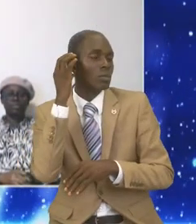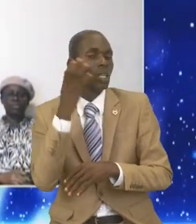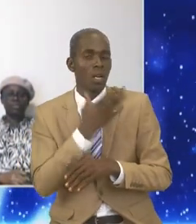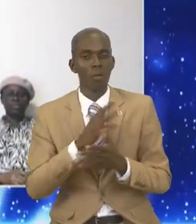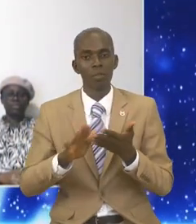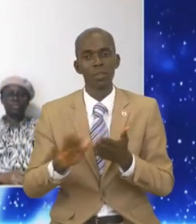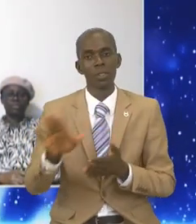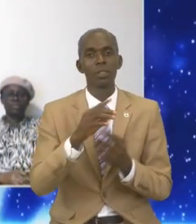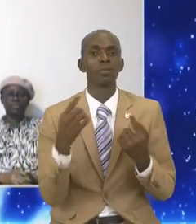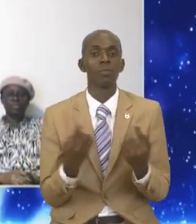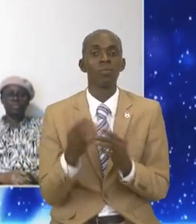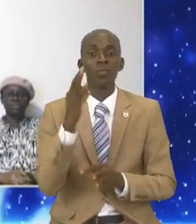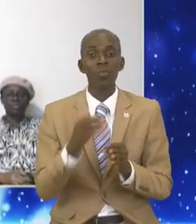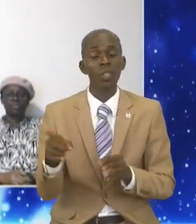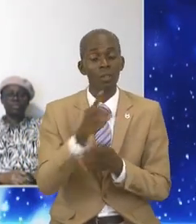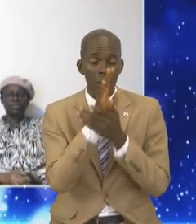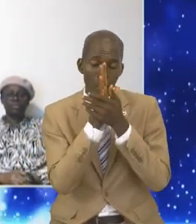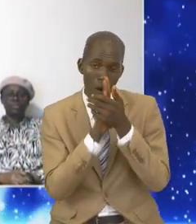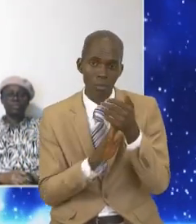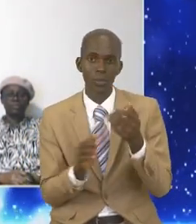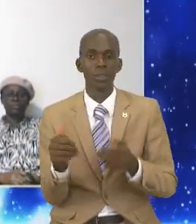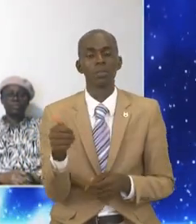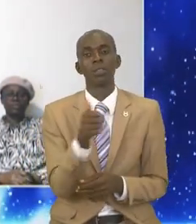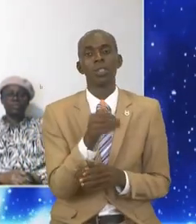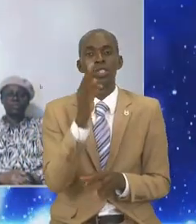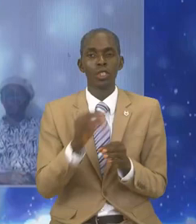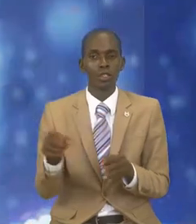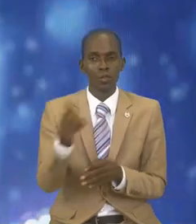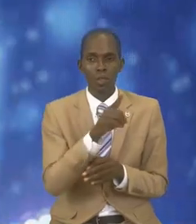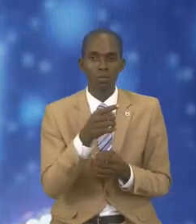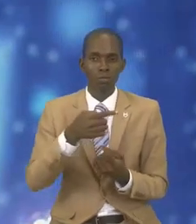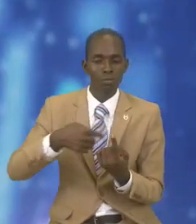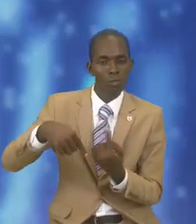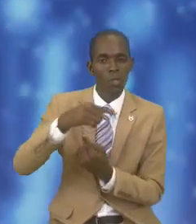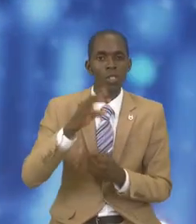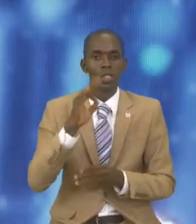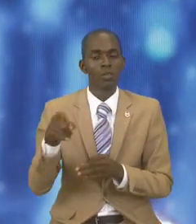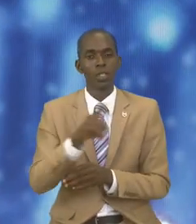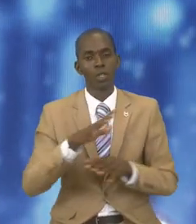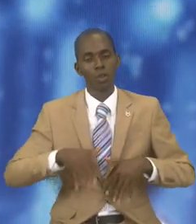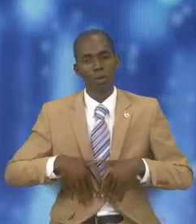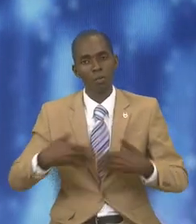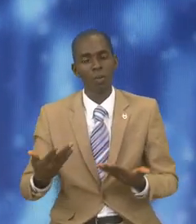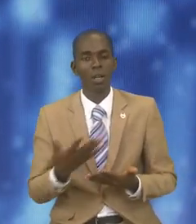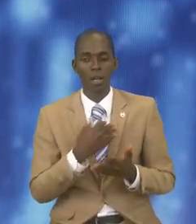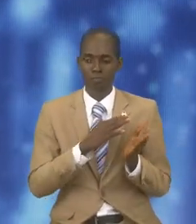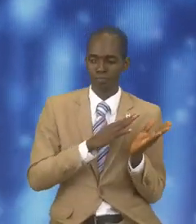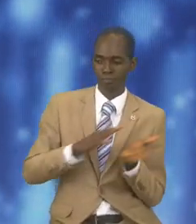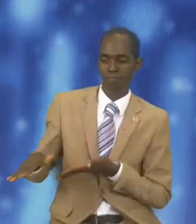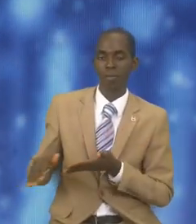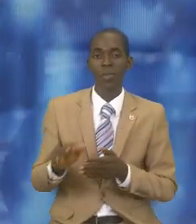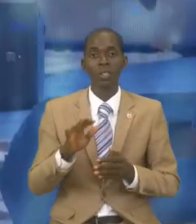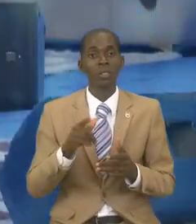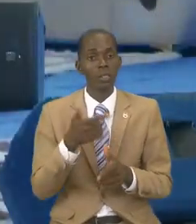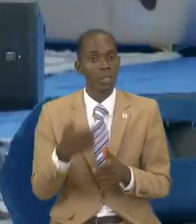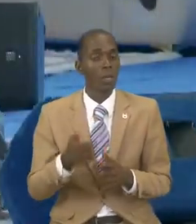sin. If they humble themselves, if they turn, if they confess and forsake, then I will